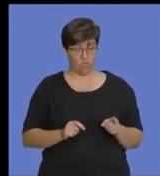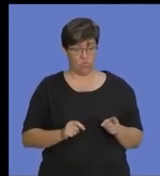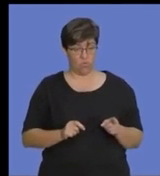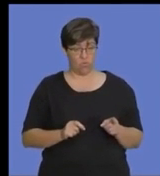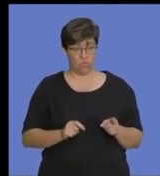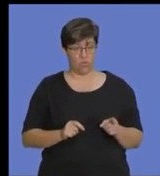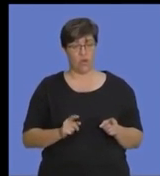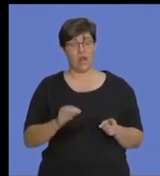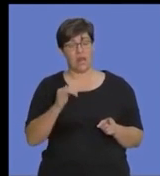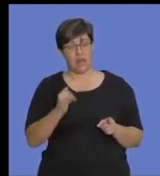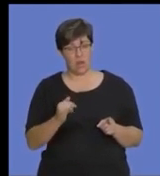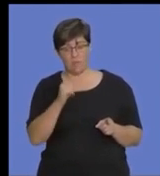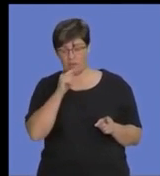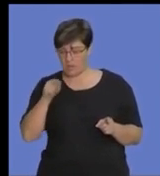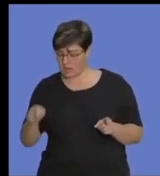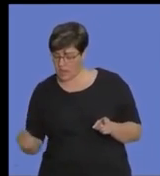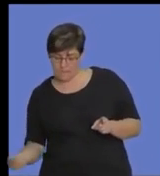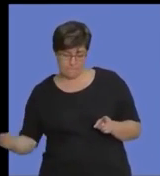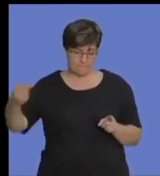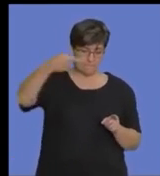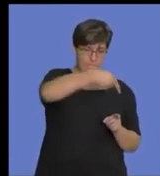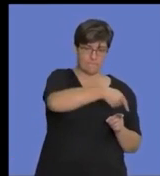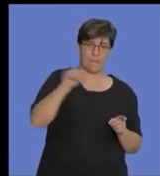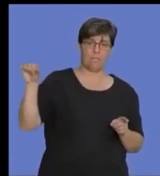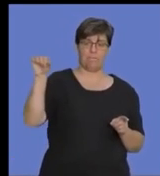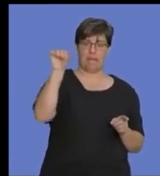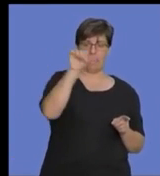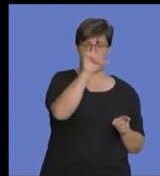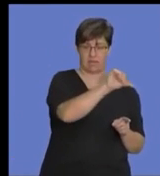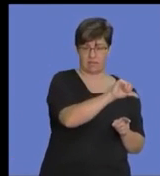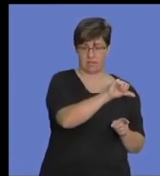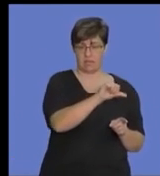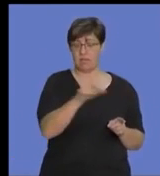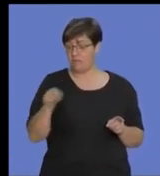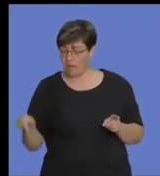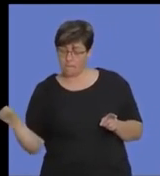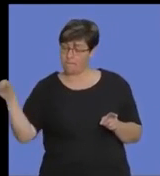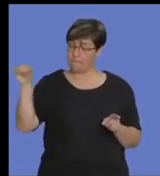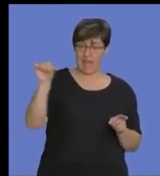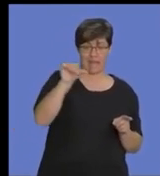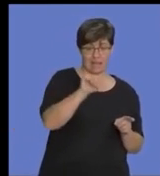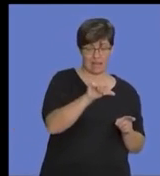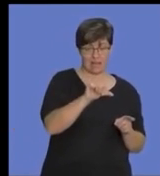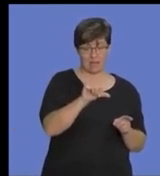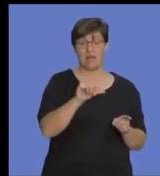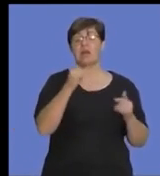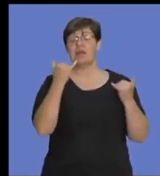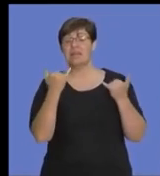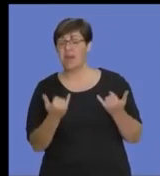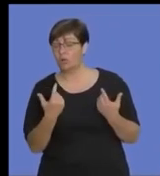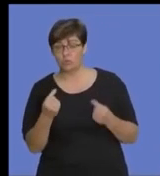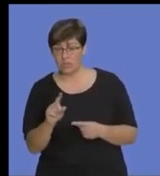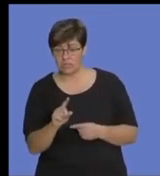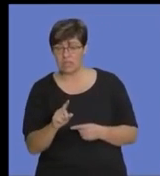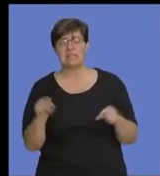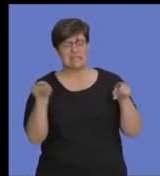at T zero, it means we are now moving backward, right? And if you are moving backward, we then need to